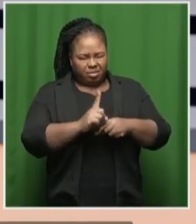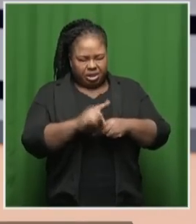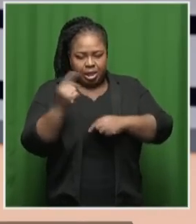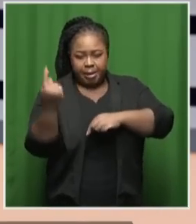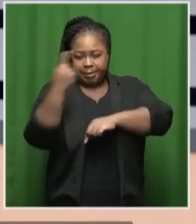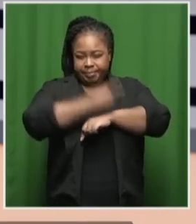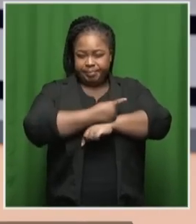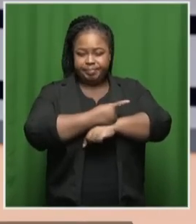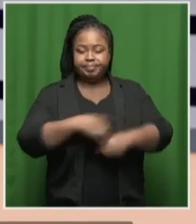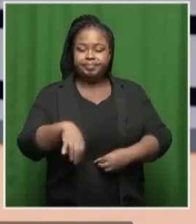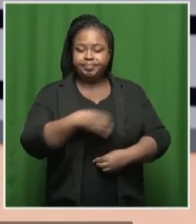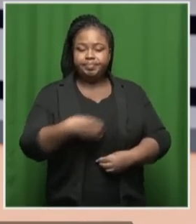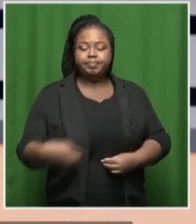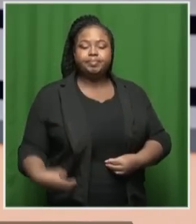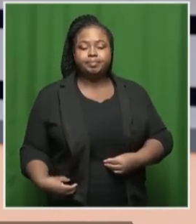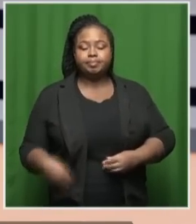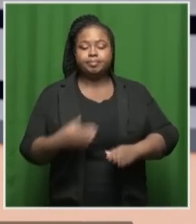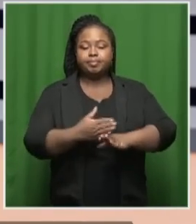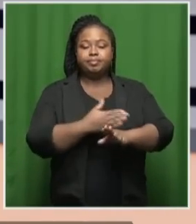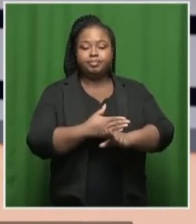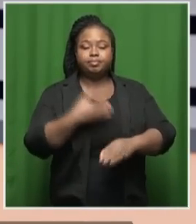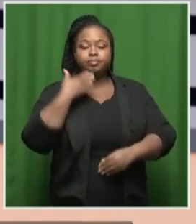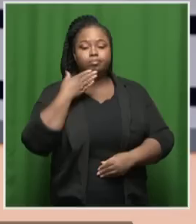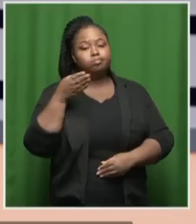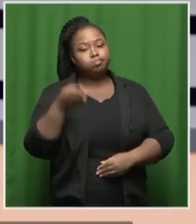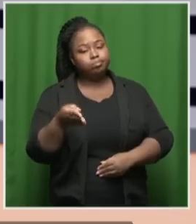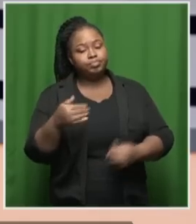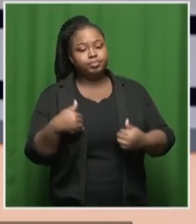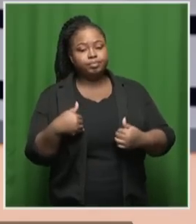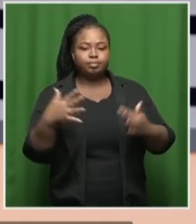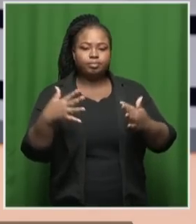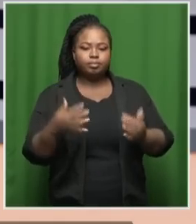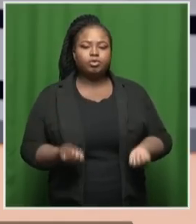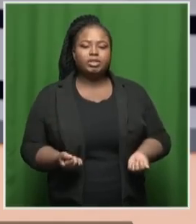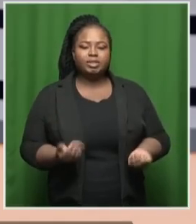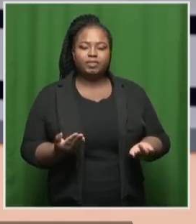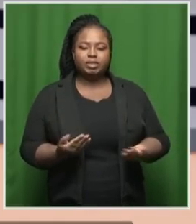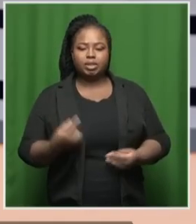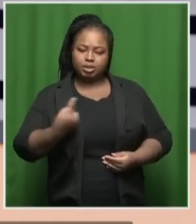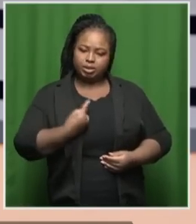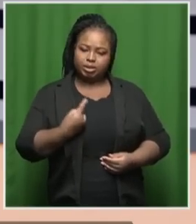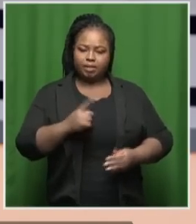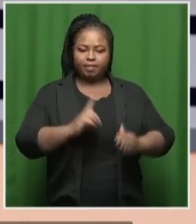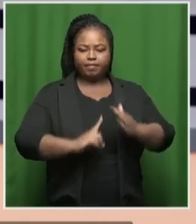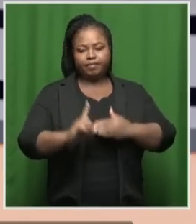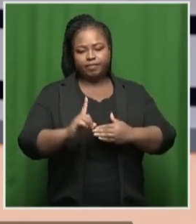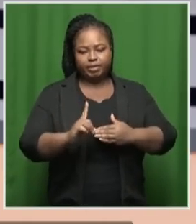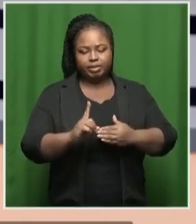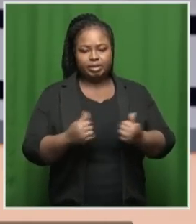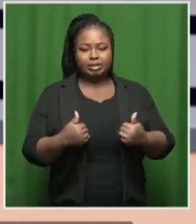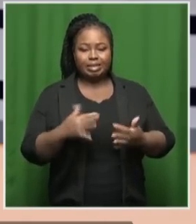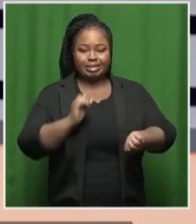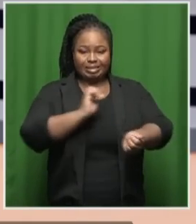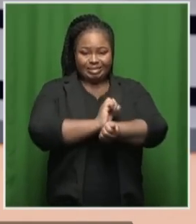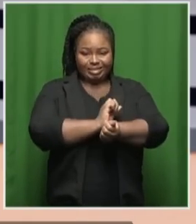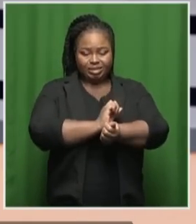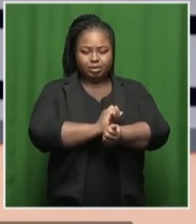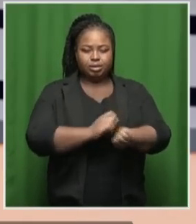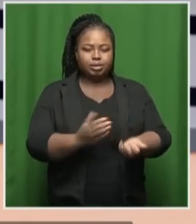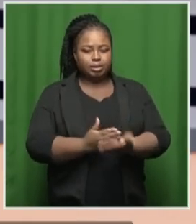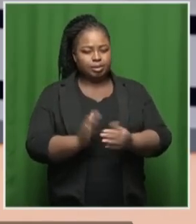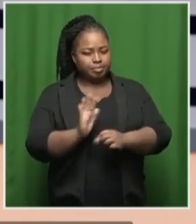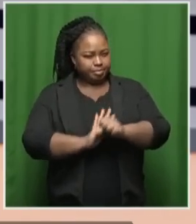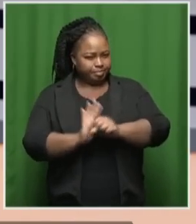day that the president, our former president, went and started serving. He handed himself over and started serving, and some of the